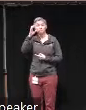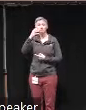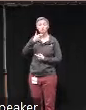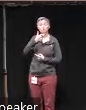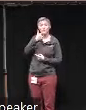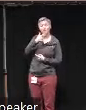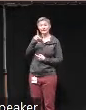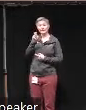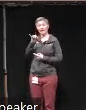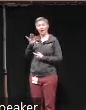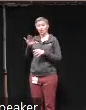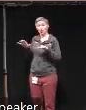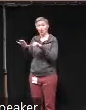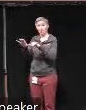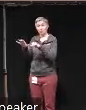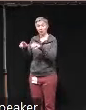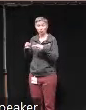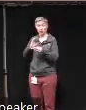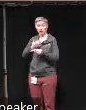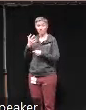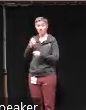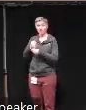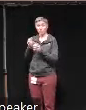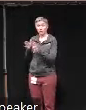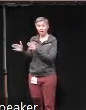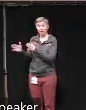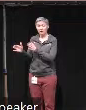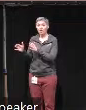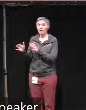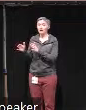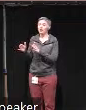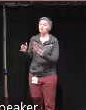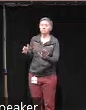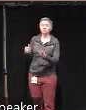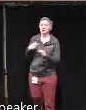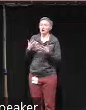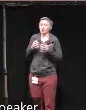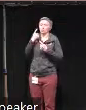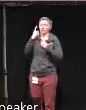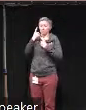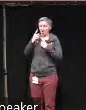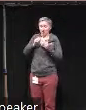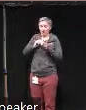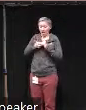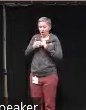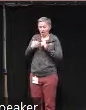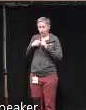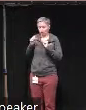5-year plan, I don't want to even think about how we were able to manage and how